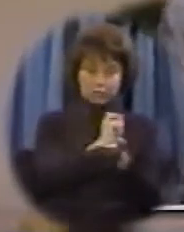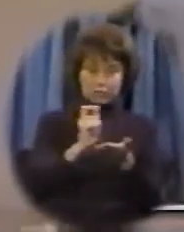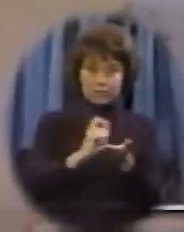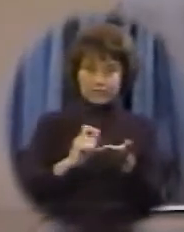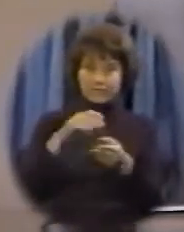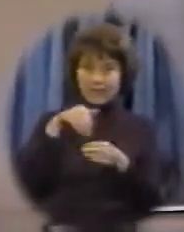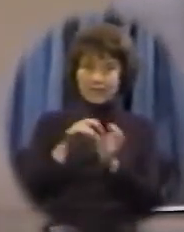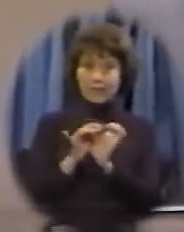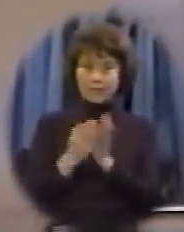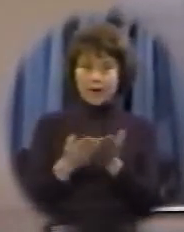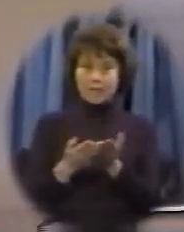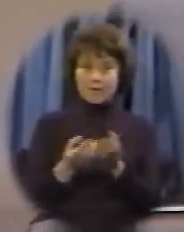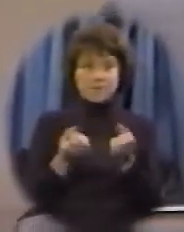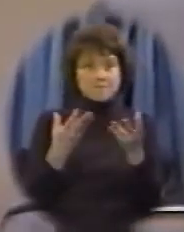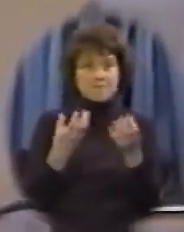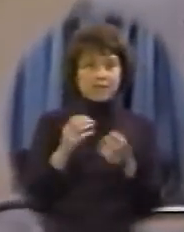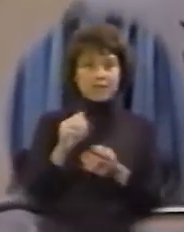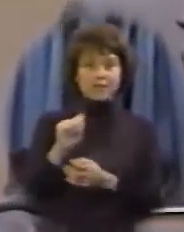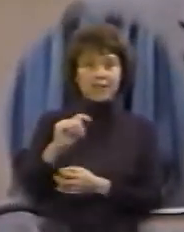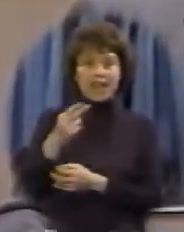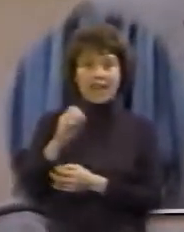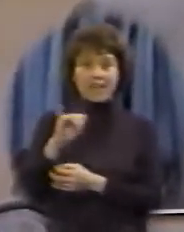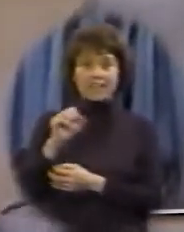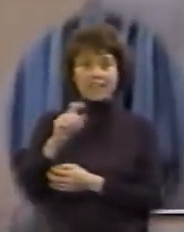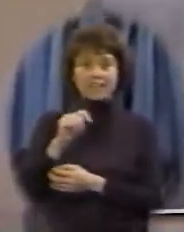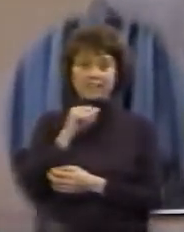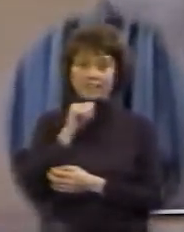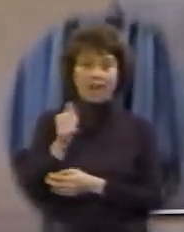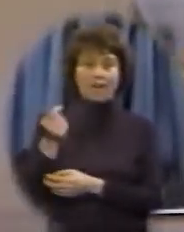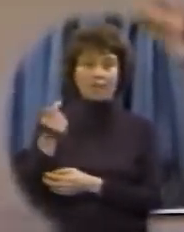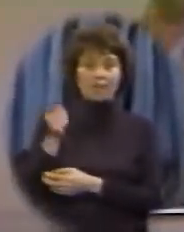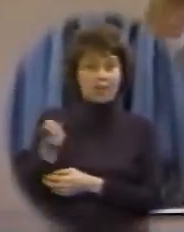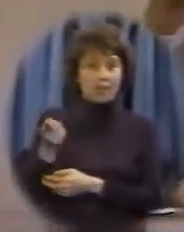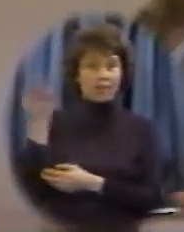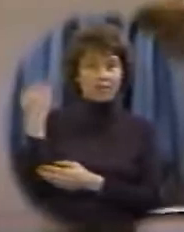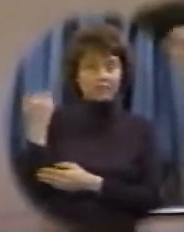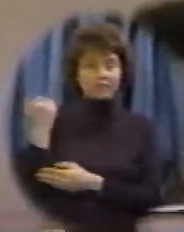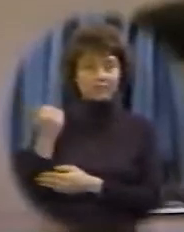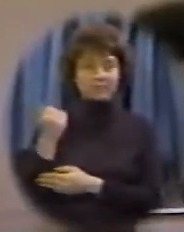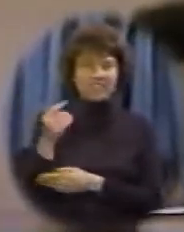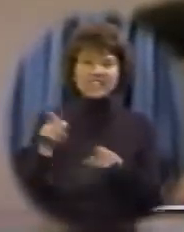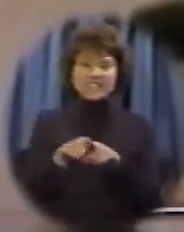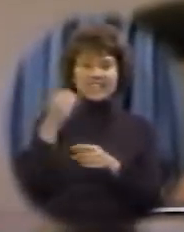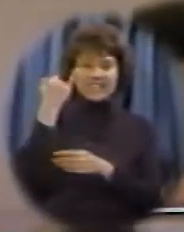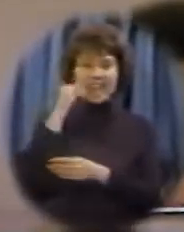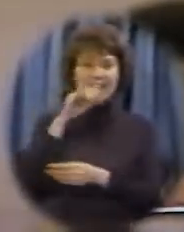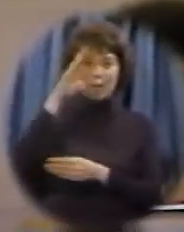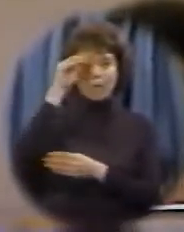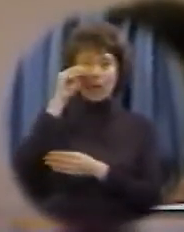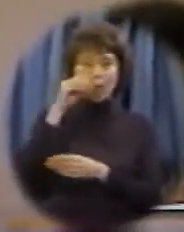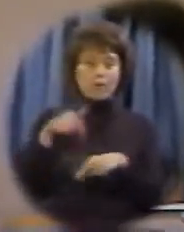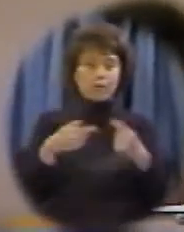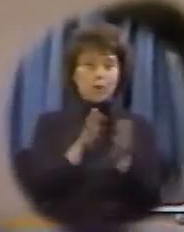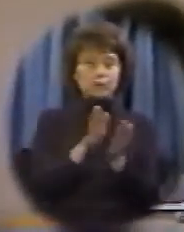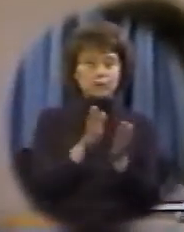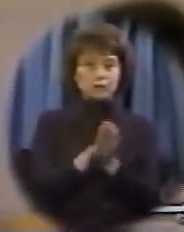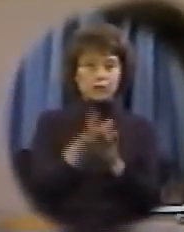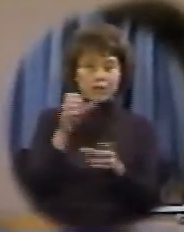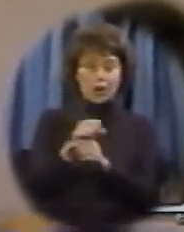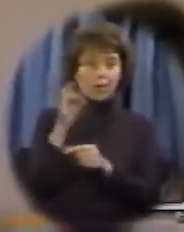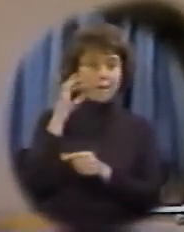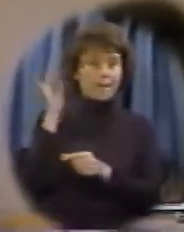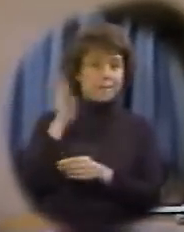forth, they weren't there. They're like a little boy going to school, and he caught him a bumblebee and put it in a bottle and put it in his hip pocket. And he got to